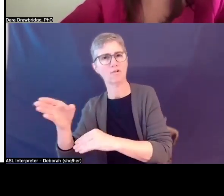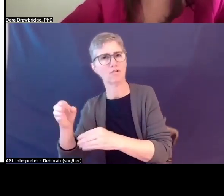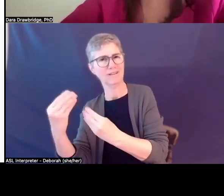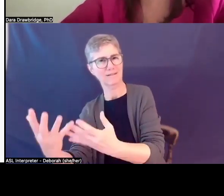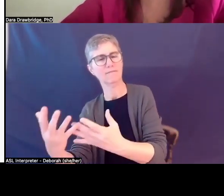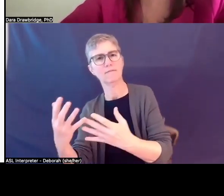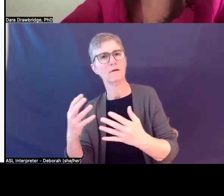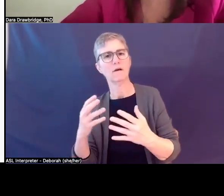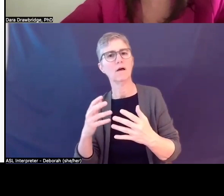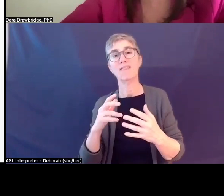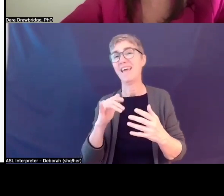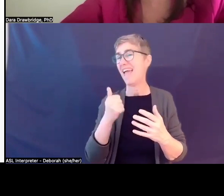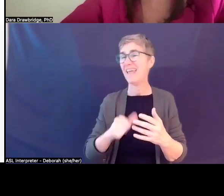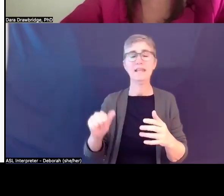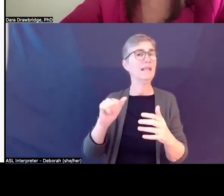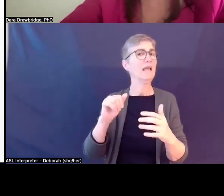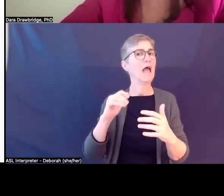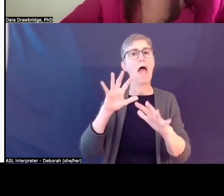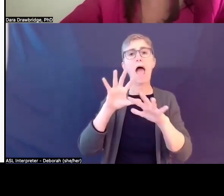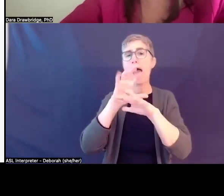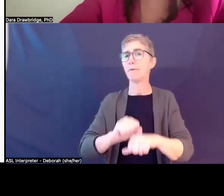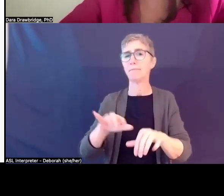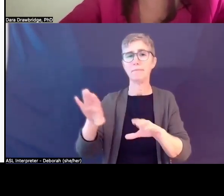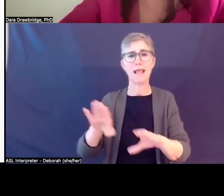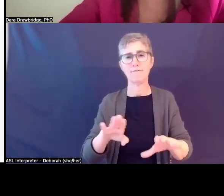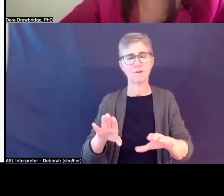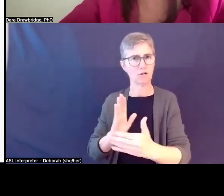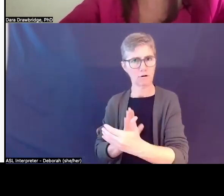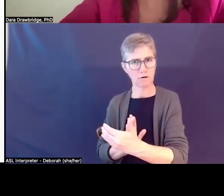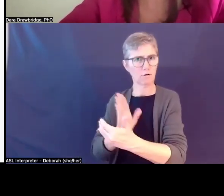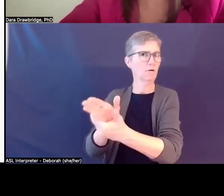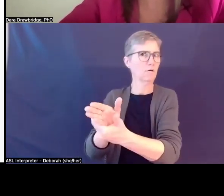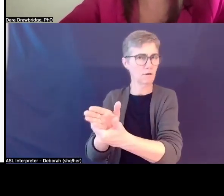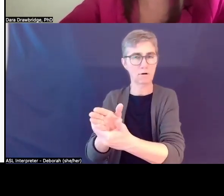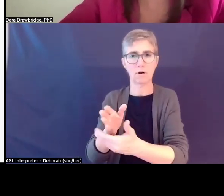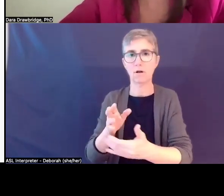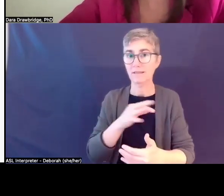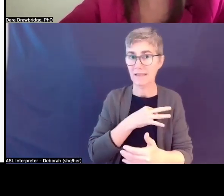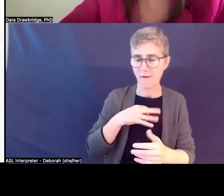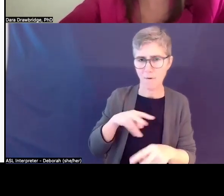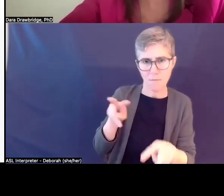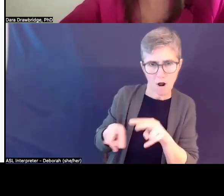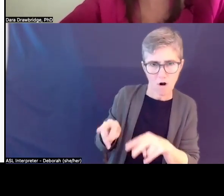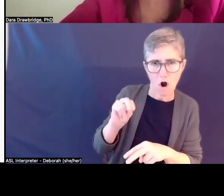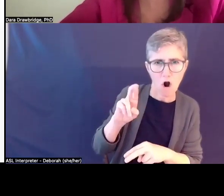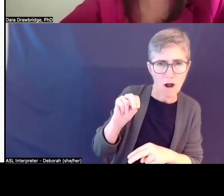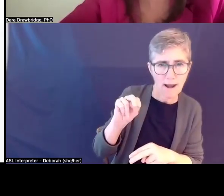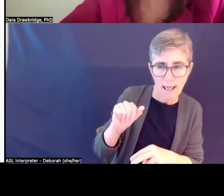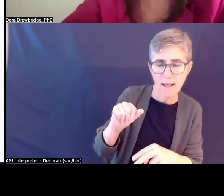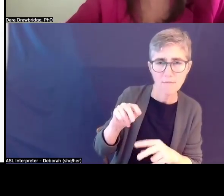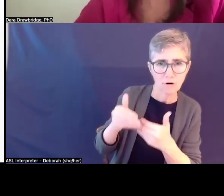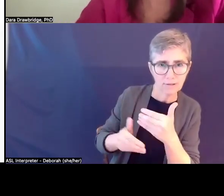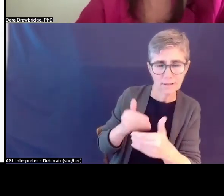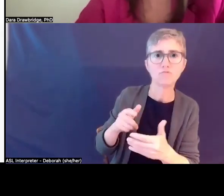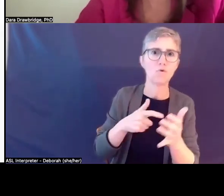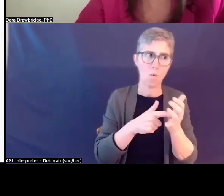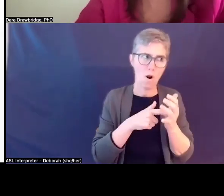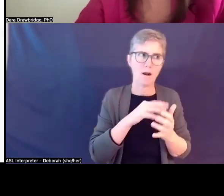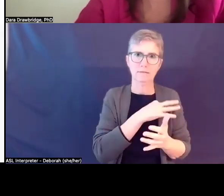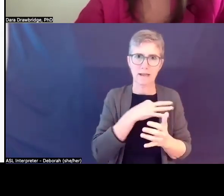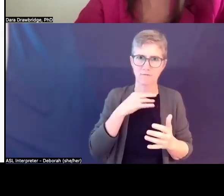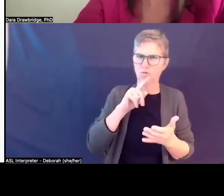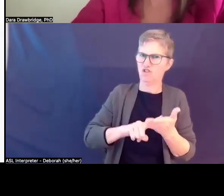to interrupt habitual behavior. It assists staff with self-monitoring of their RNA processes, and it requires staff to check their scoring